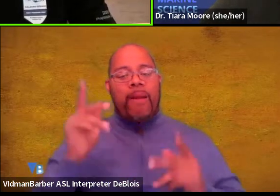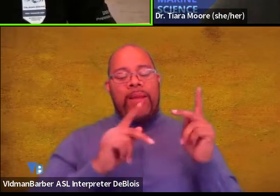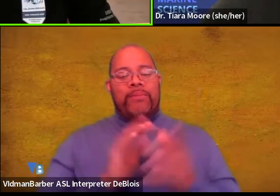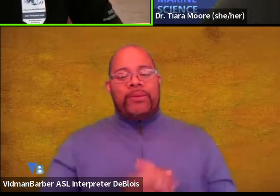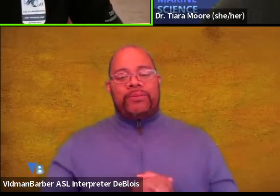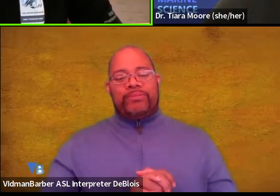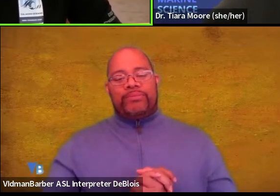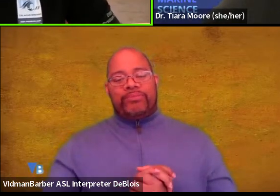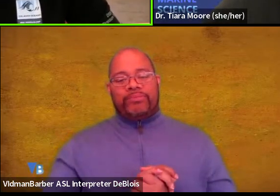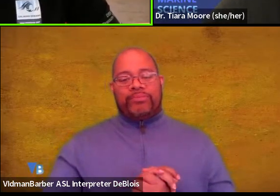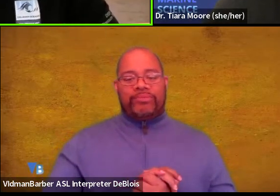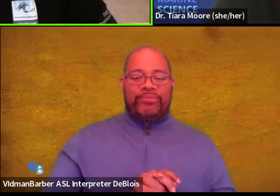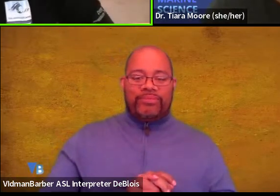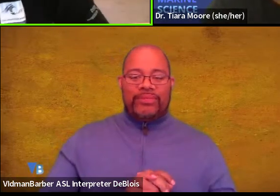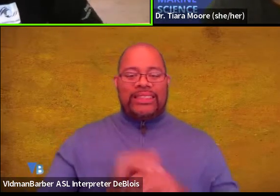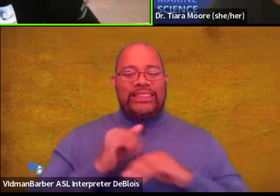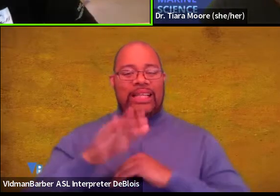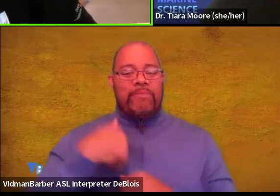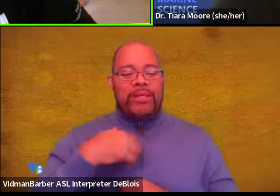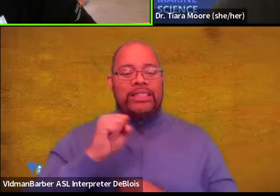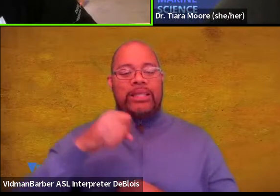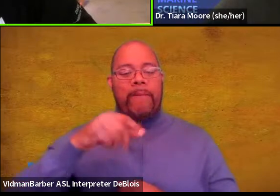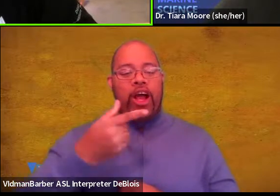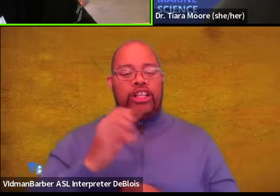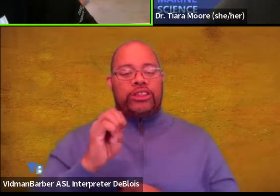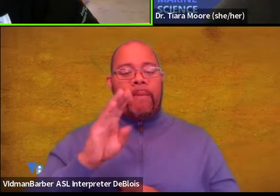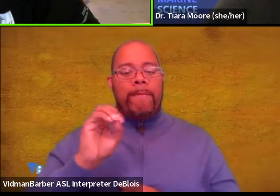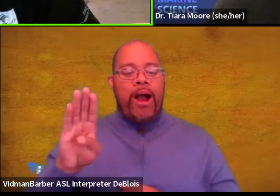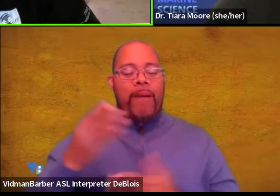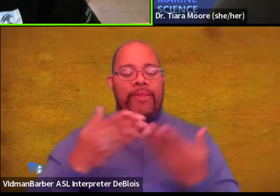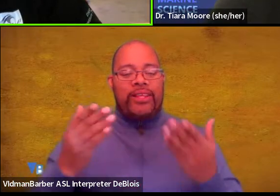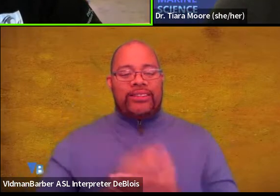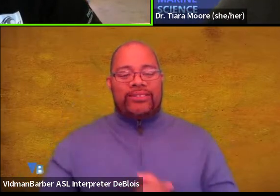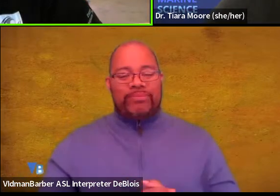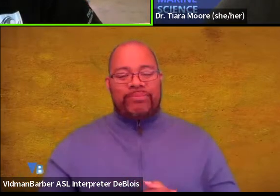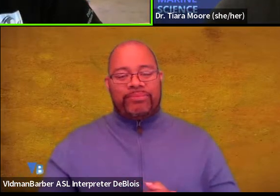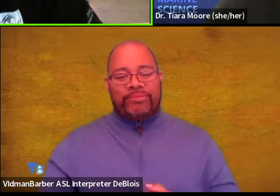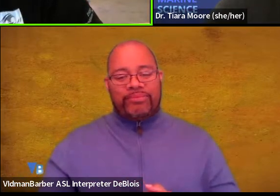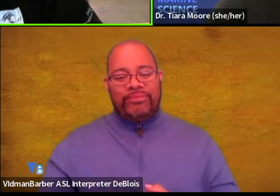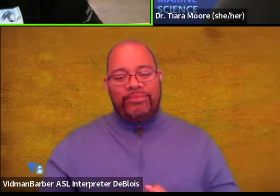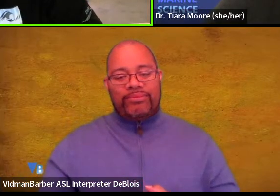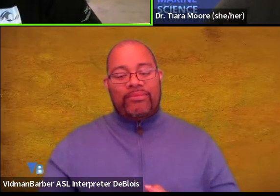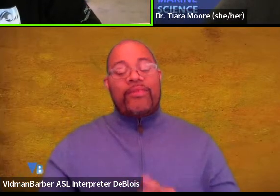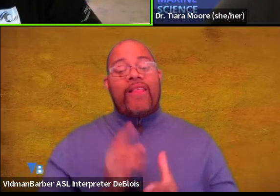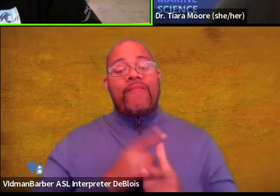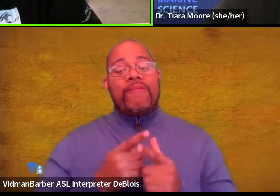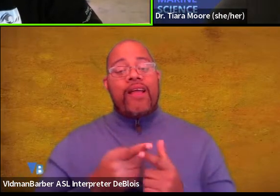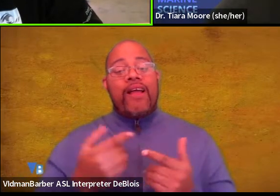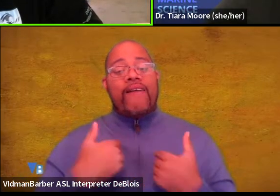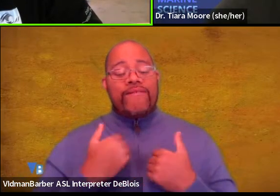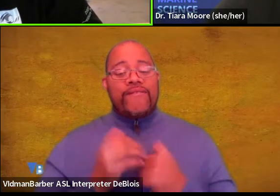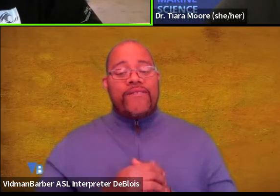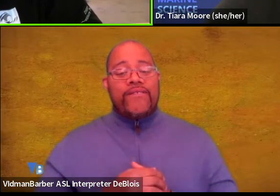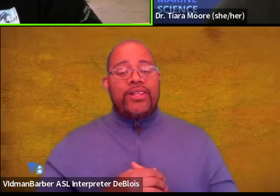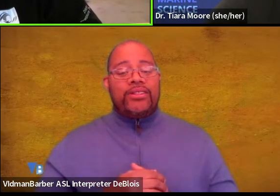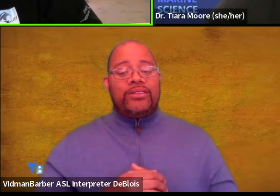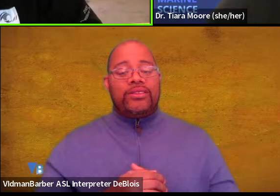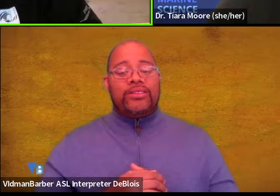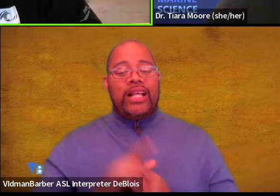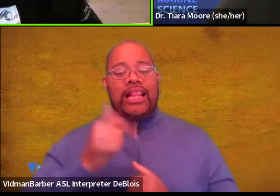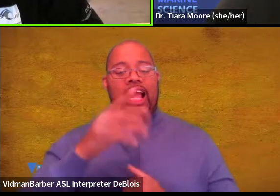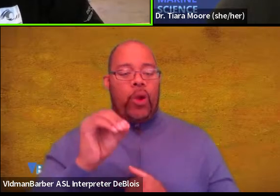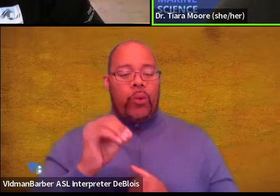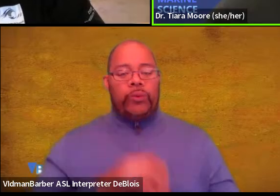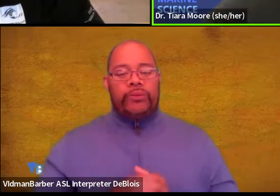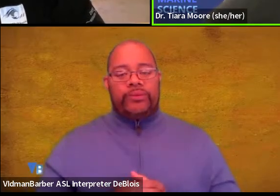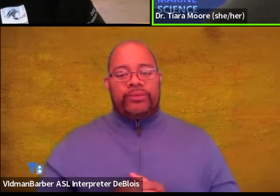people send me SpongeBob things. And then of course there are the